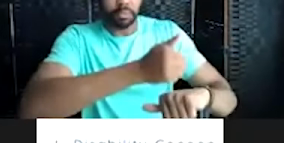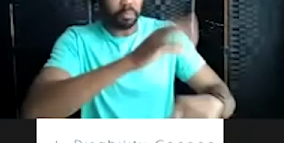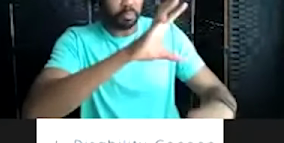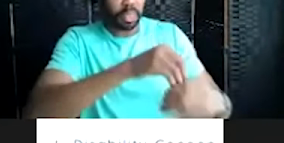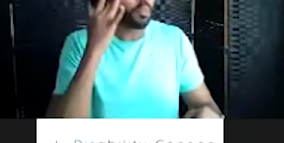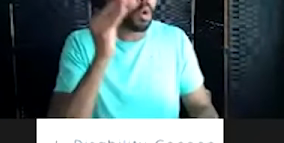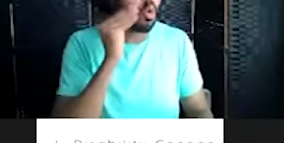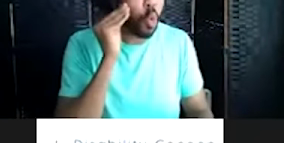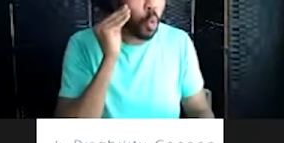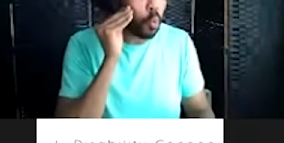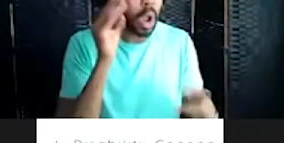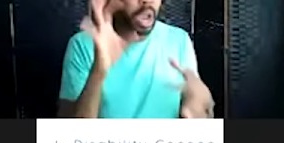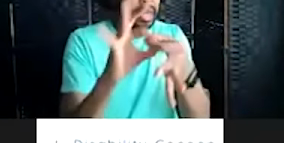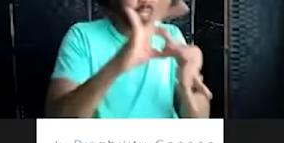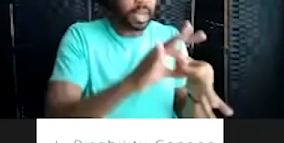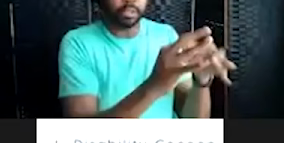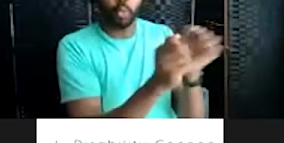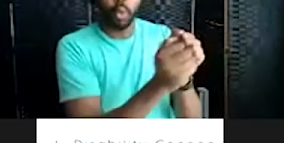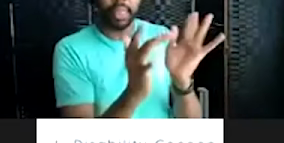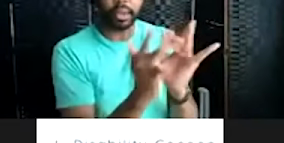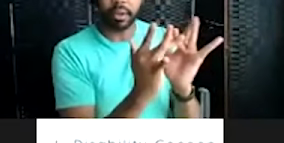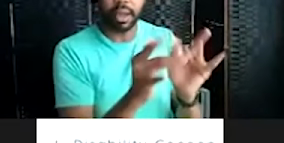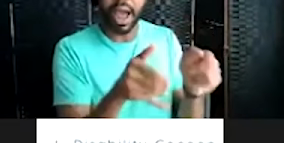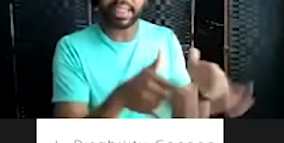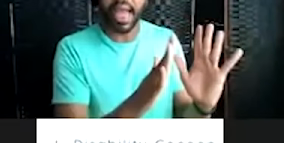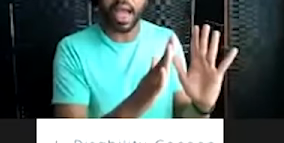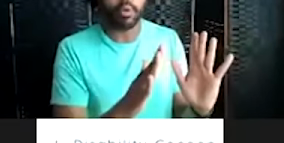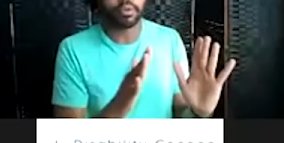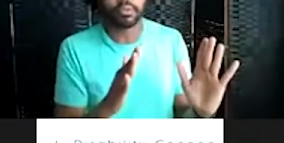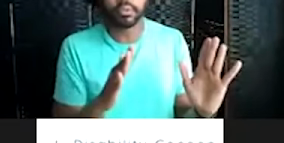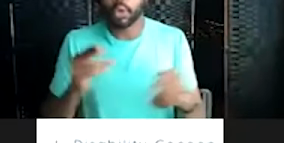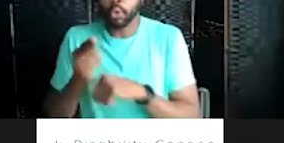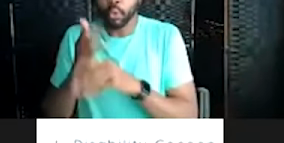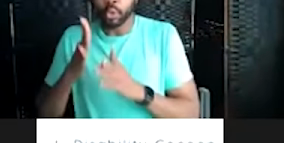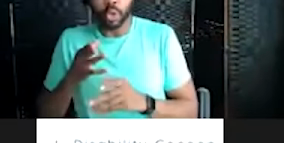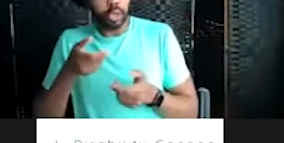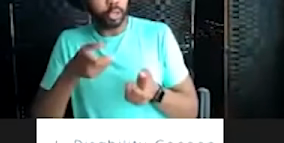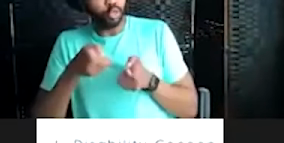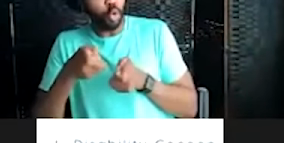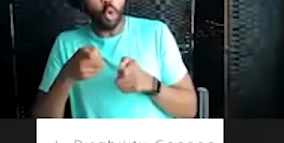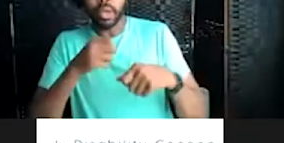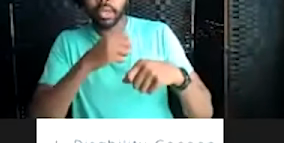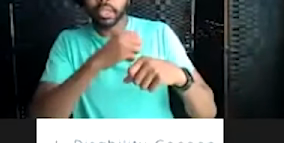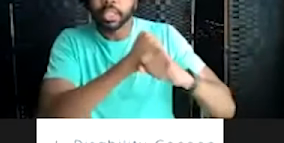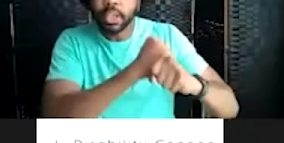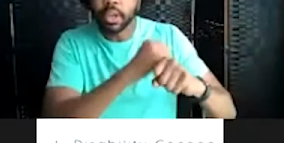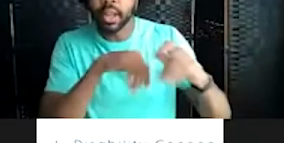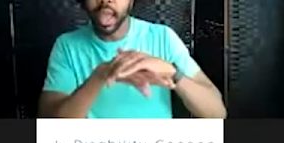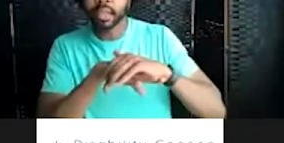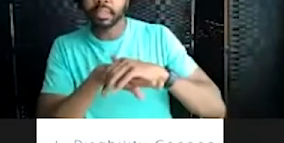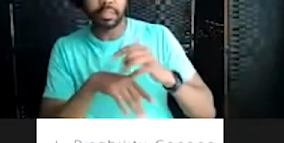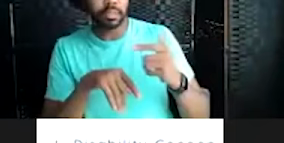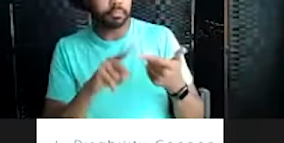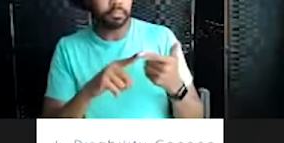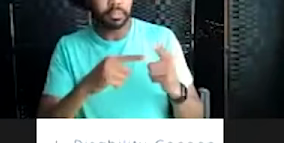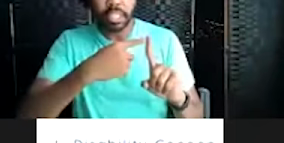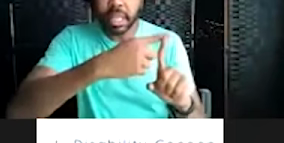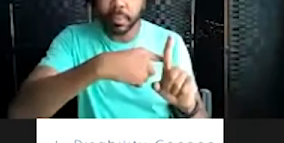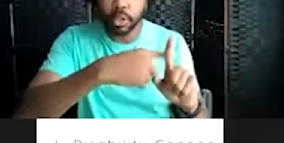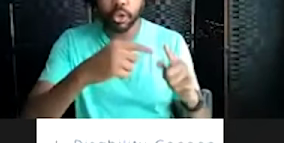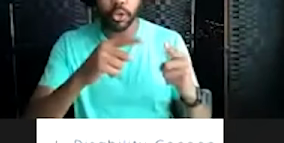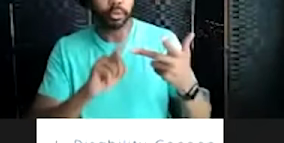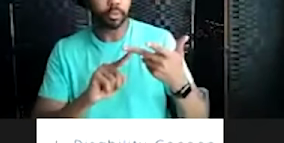internet, allowing the user to control functions such as security access to the home, temperature, lighting, and